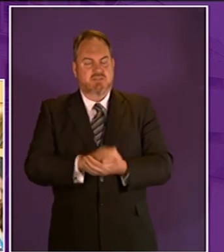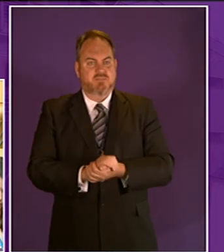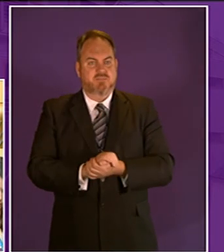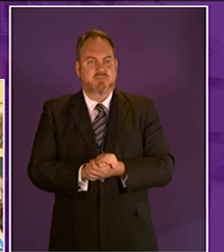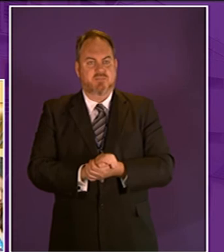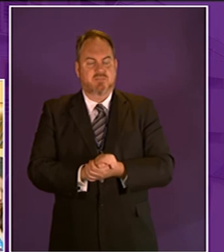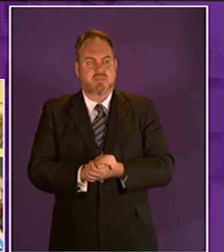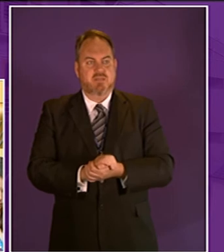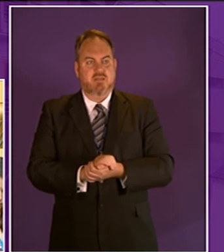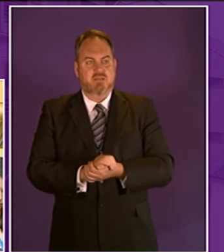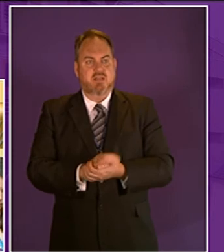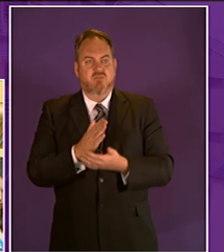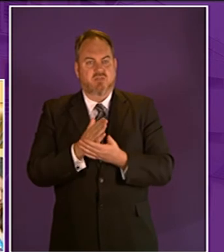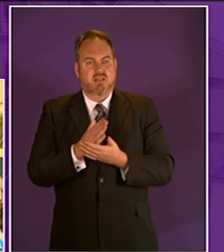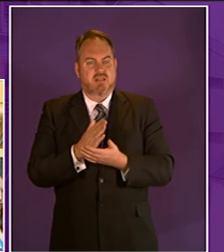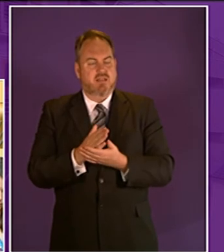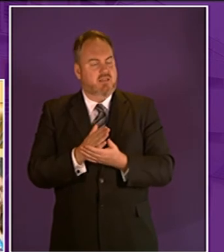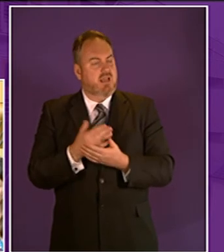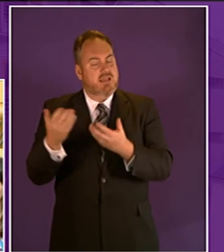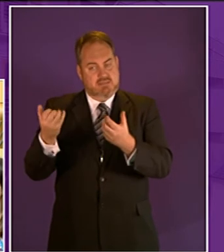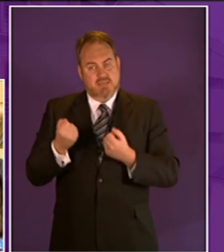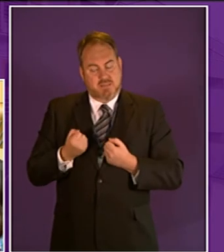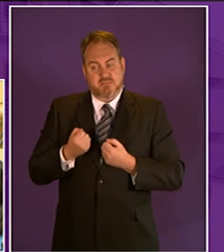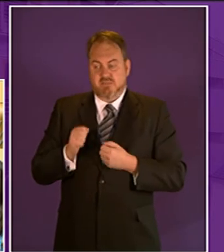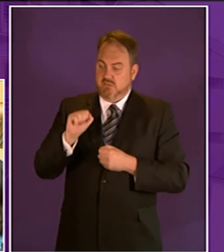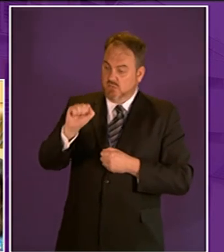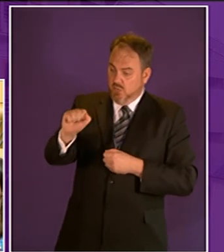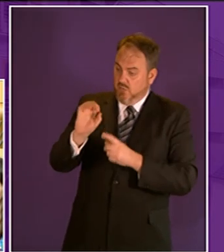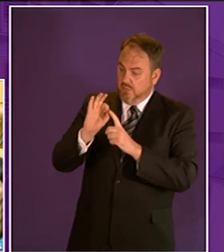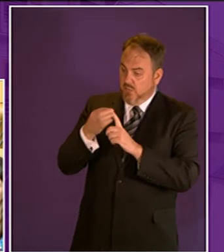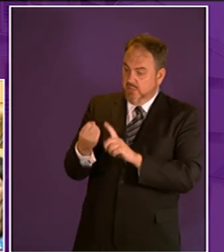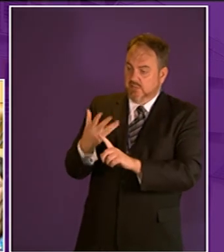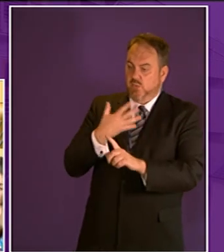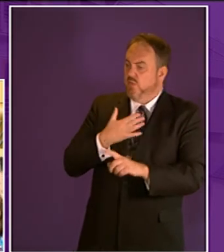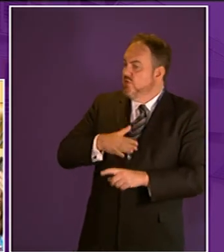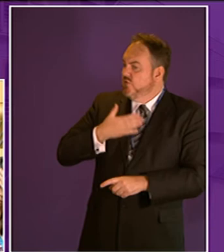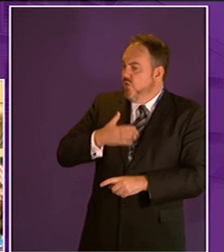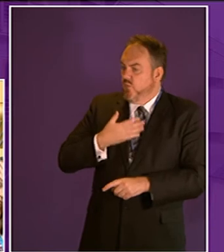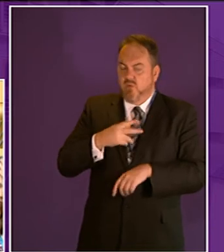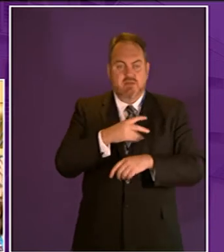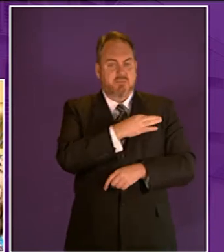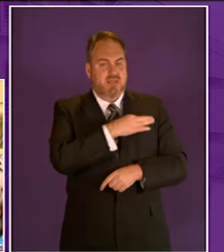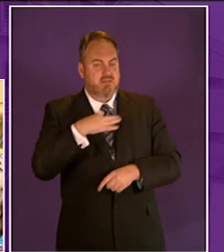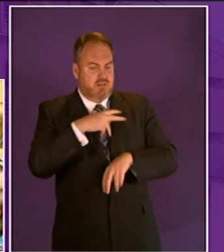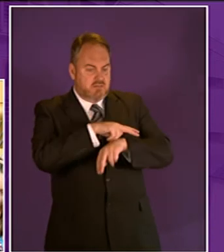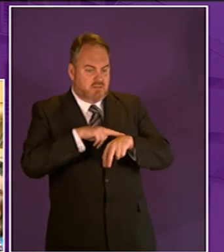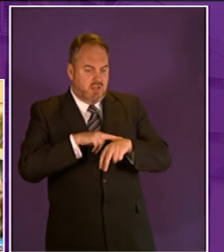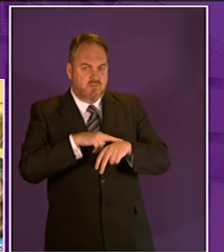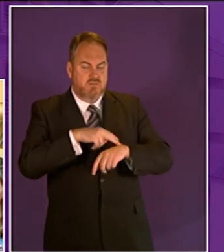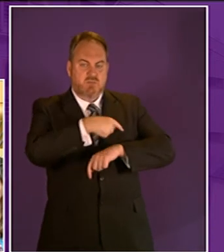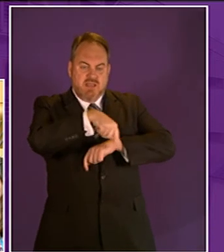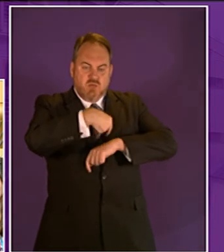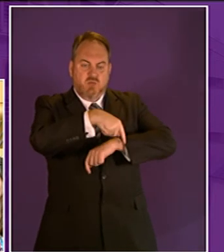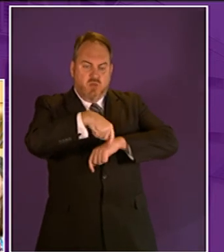we need to see. I take Alison Johnson's point about not adding to the workload of staff, but IT security is all of